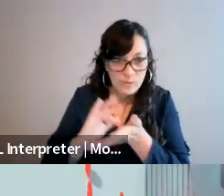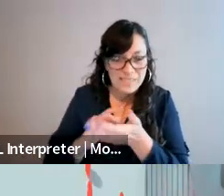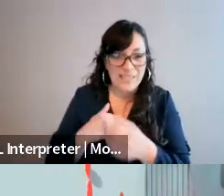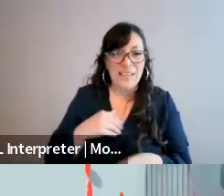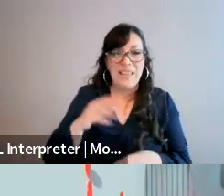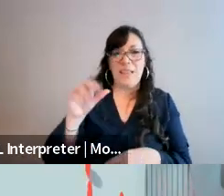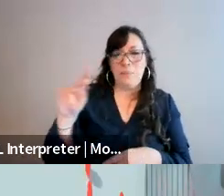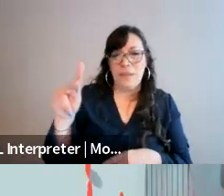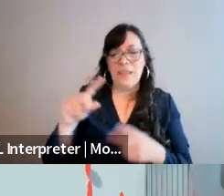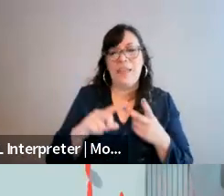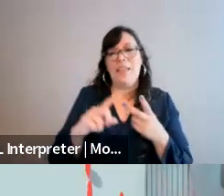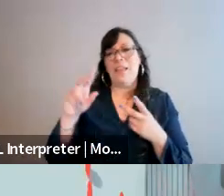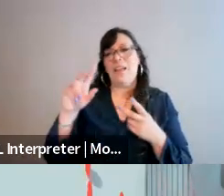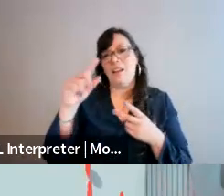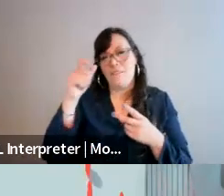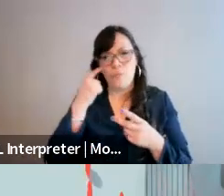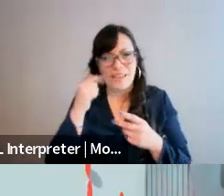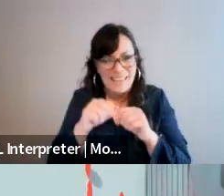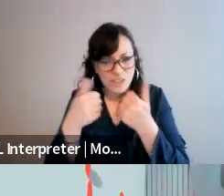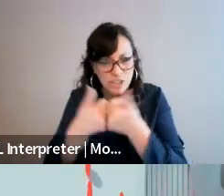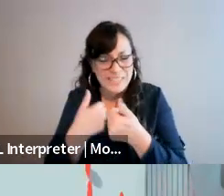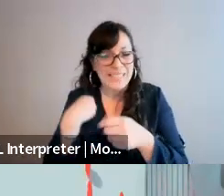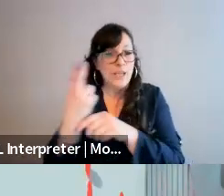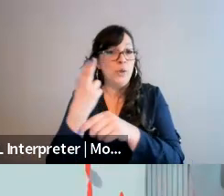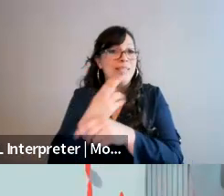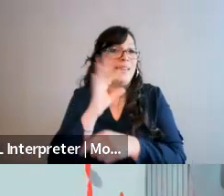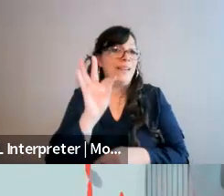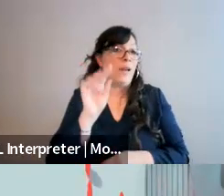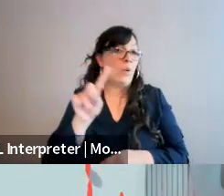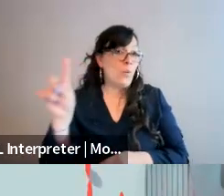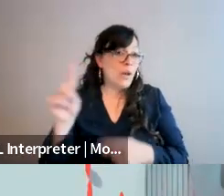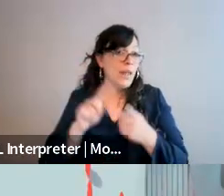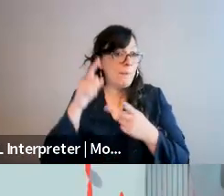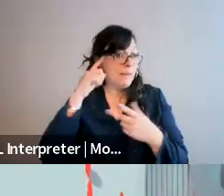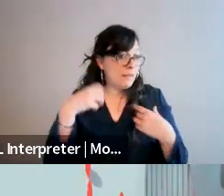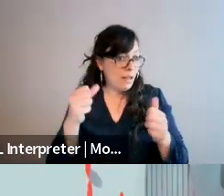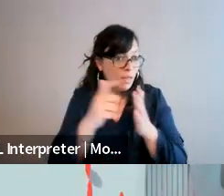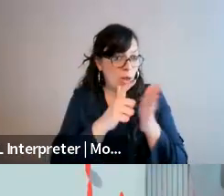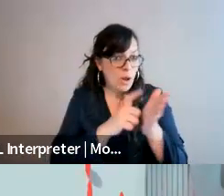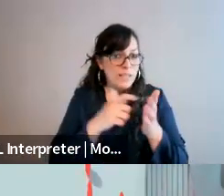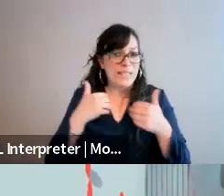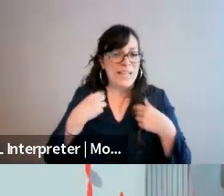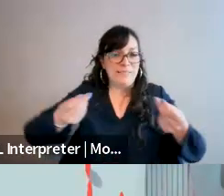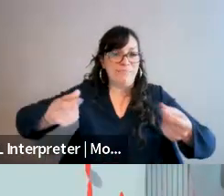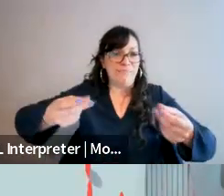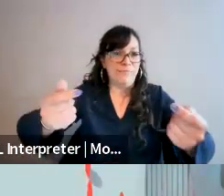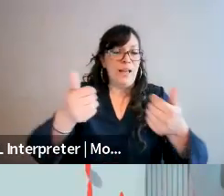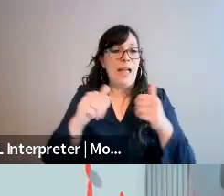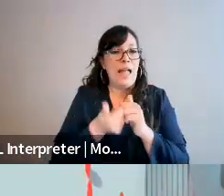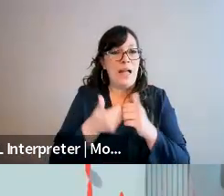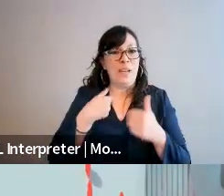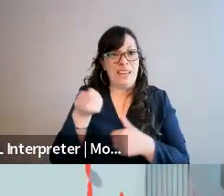tax authorities, government agencies using 911 and mental health laws as a rapid way of getting rid